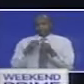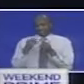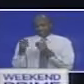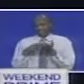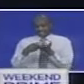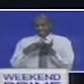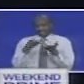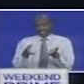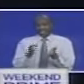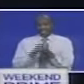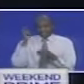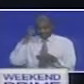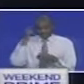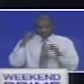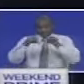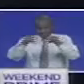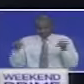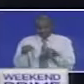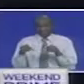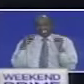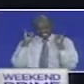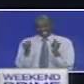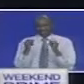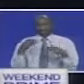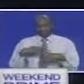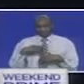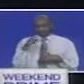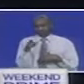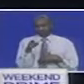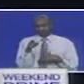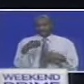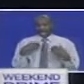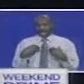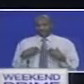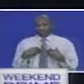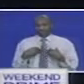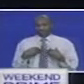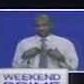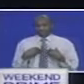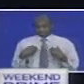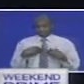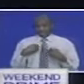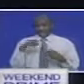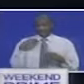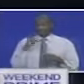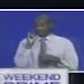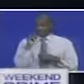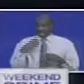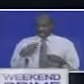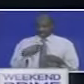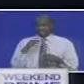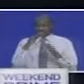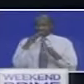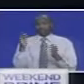today. Remember, our panelists, brand new Checkpoint 2.0. We have, of course, we'll be taking a look at and speaking